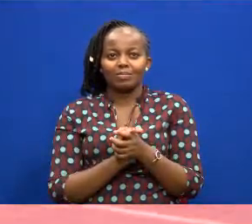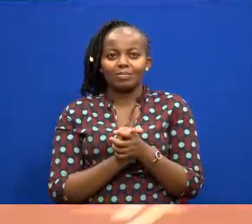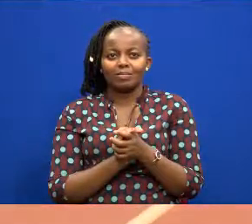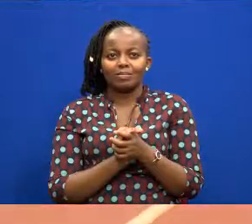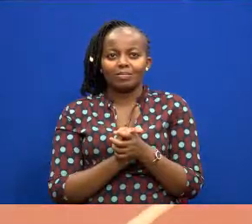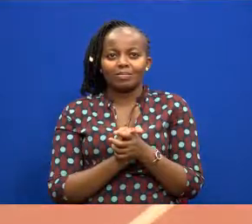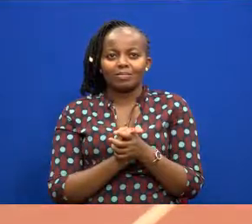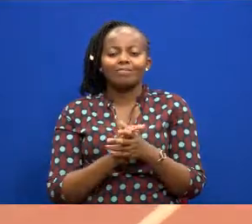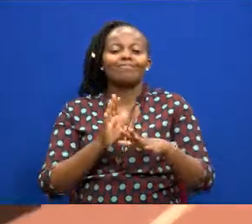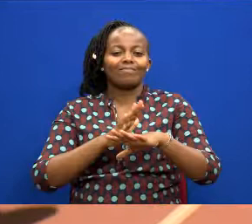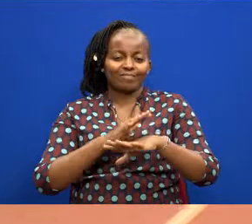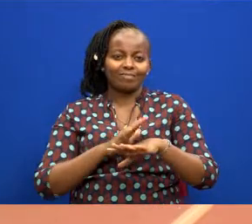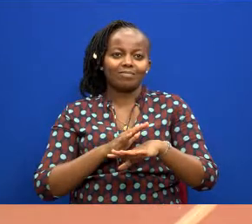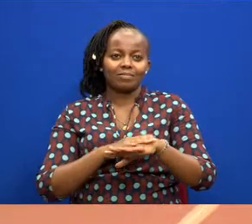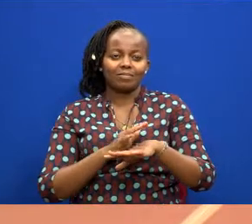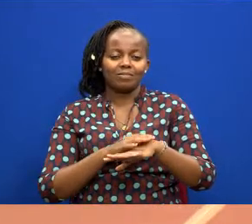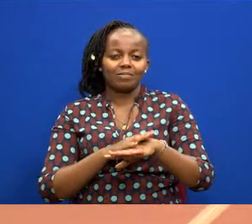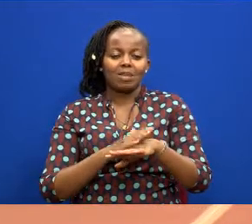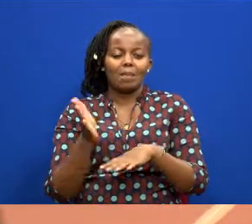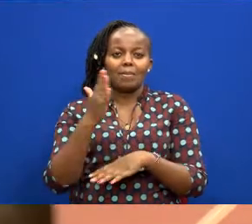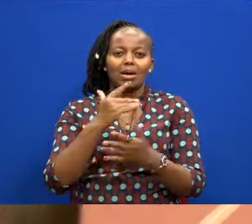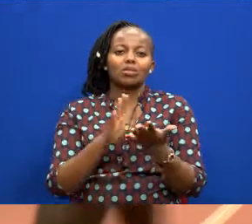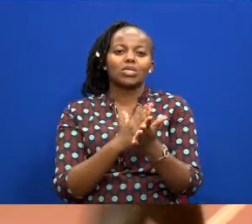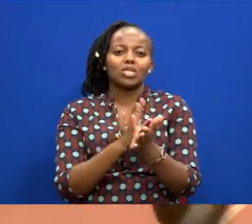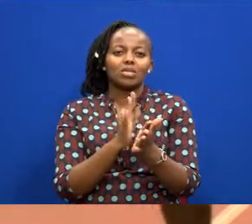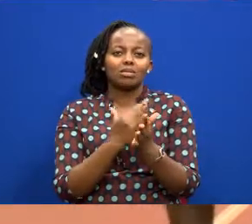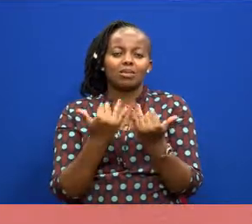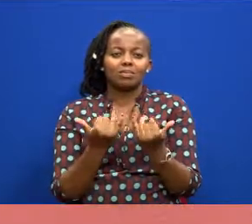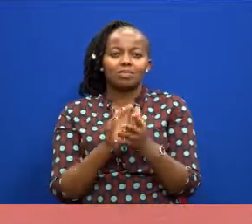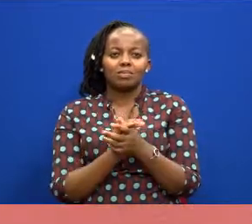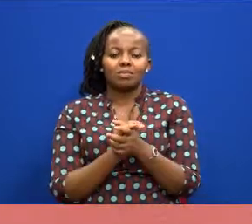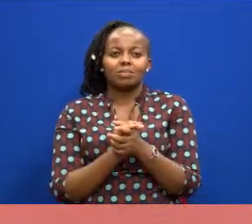low. Brilliant. Let's get back quickly, guys.